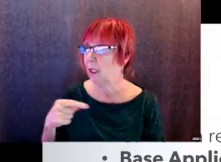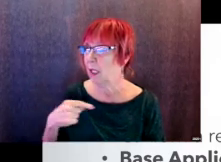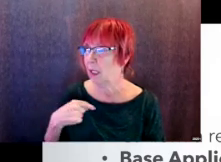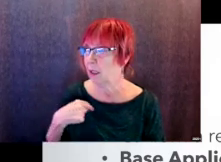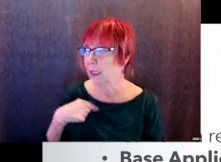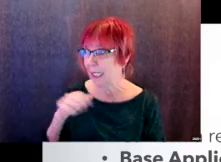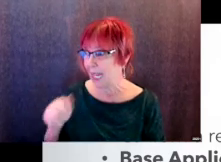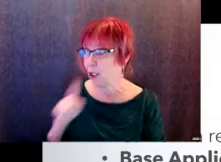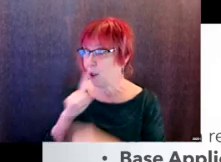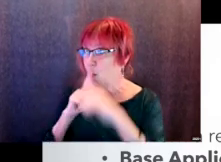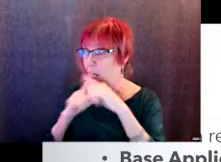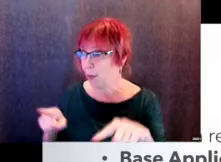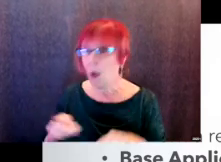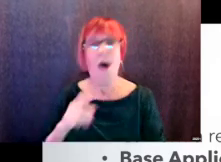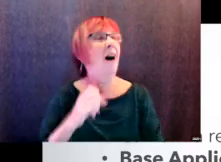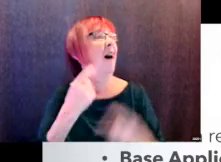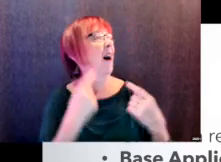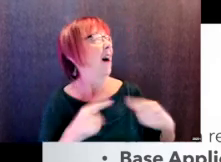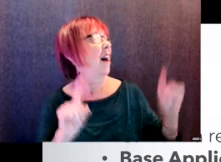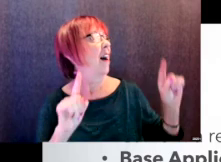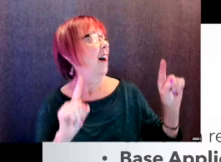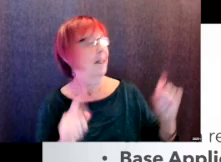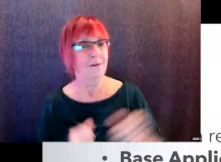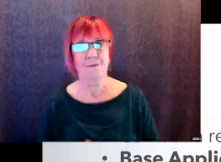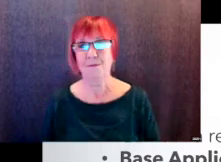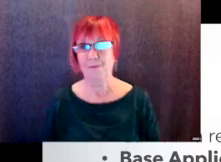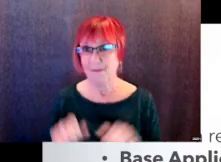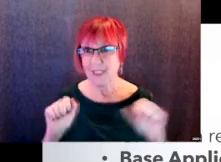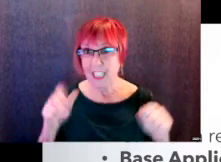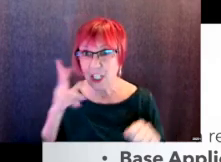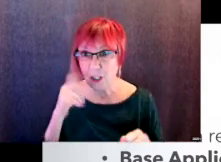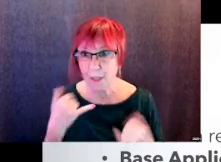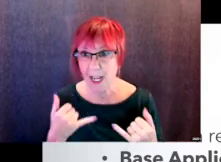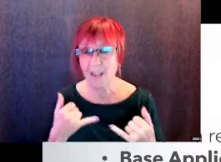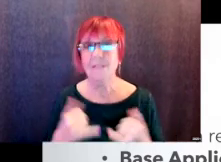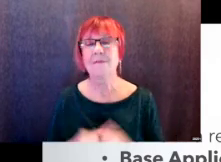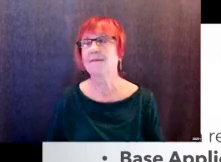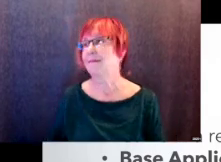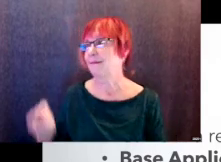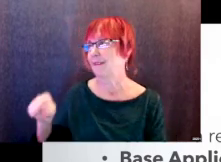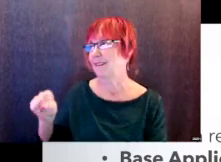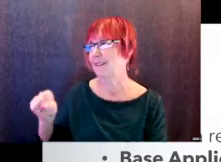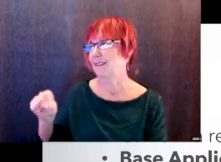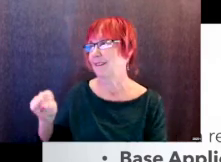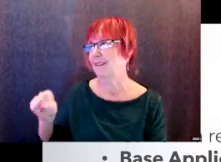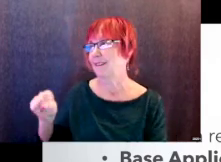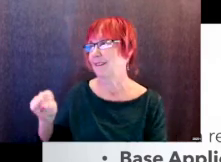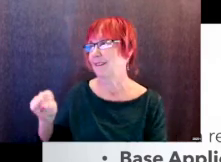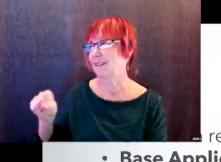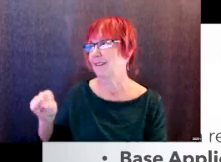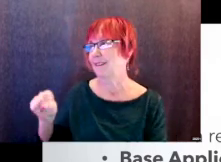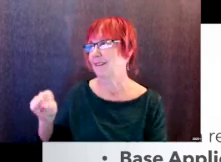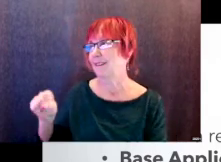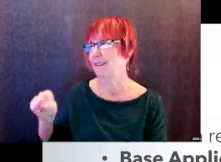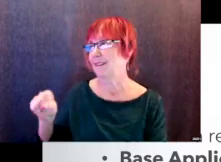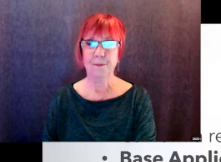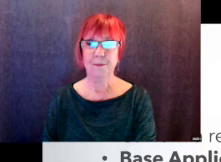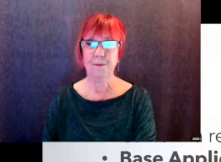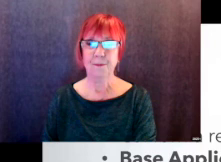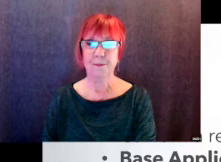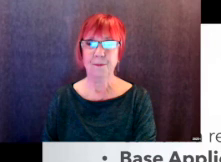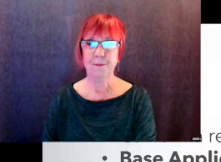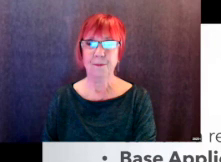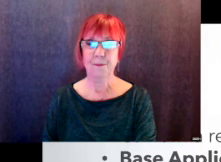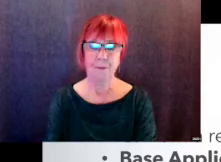And so for the applicant eligibility, applicants must be 18 years or older, and all applicants